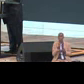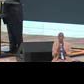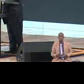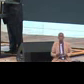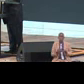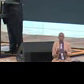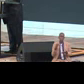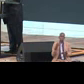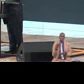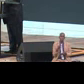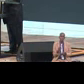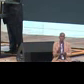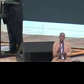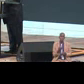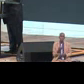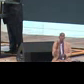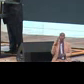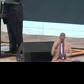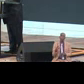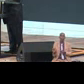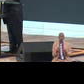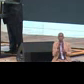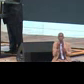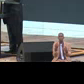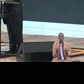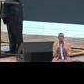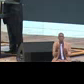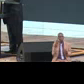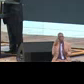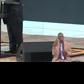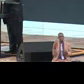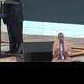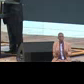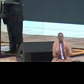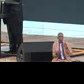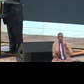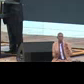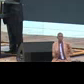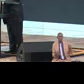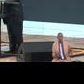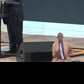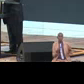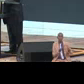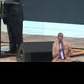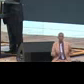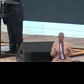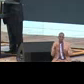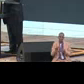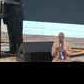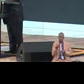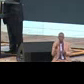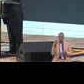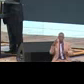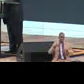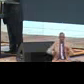God does not commit sin. For his seed remaineth in him, and he cannot